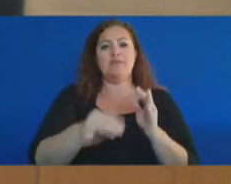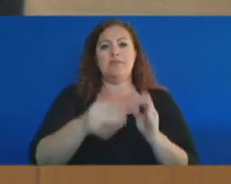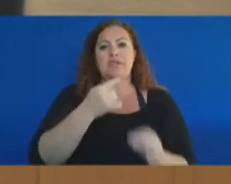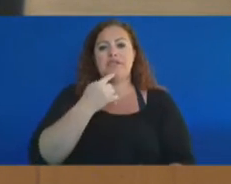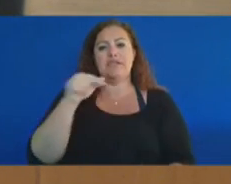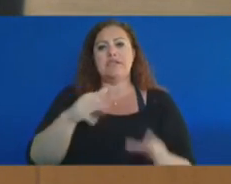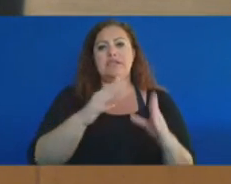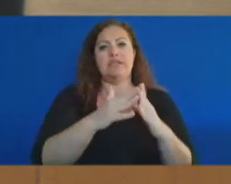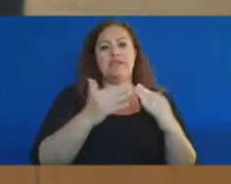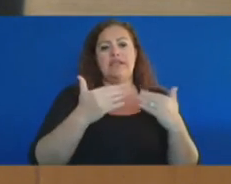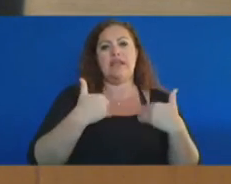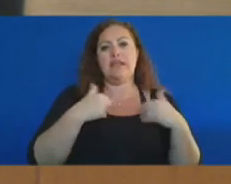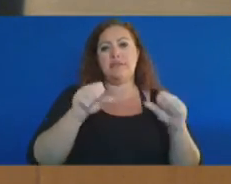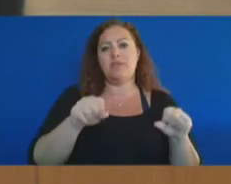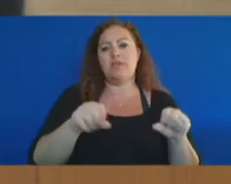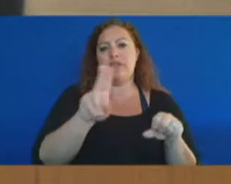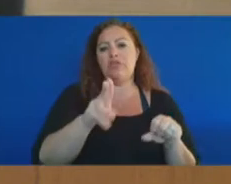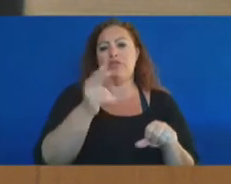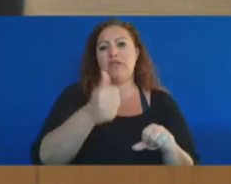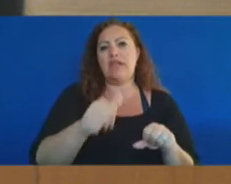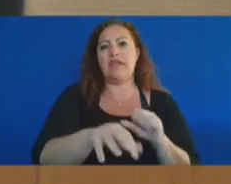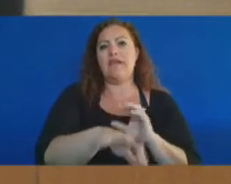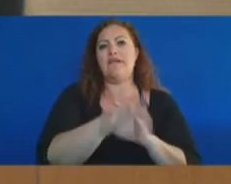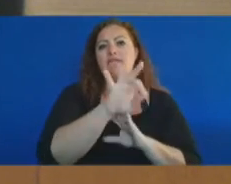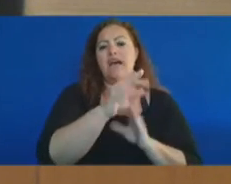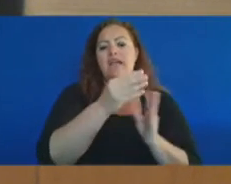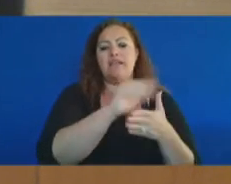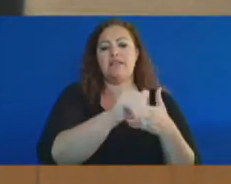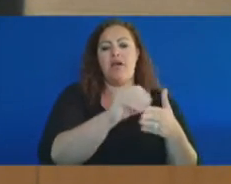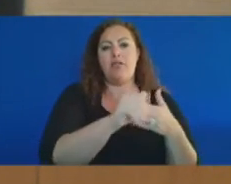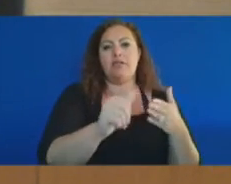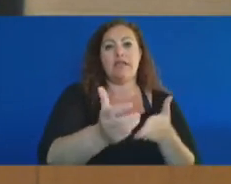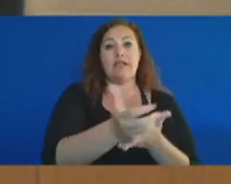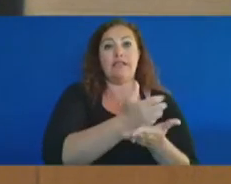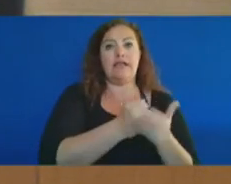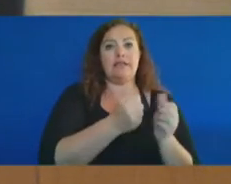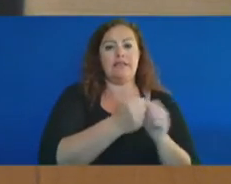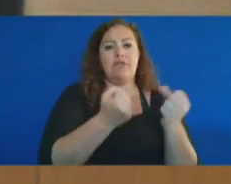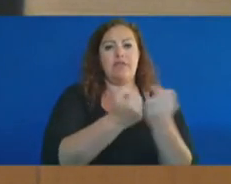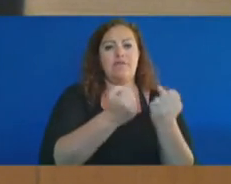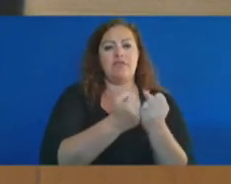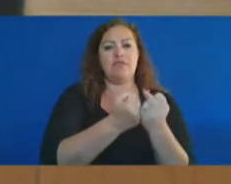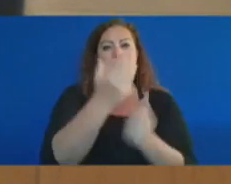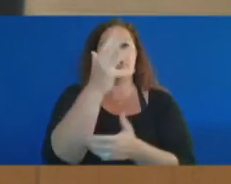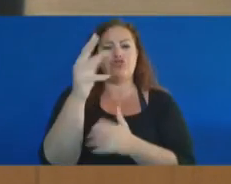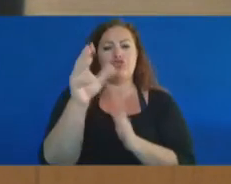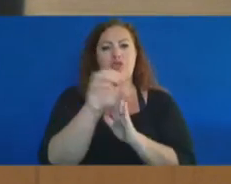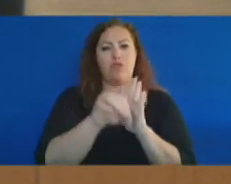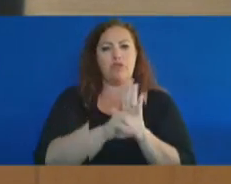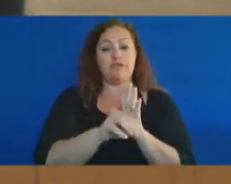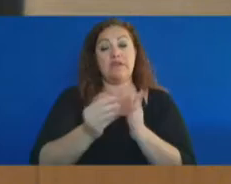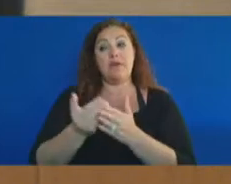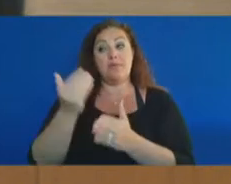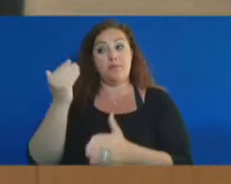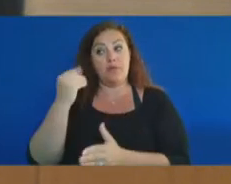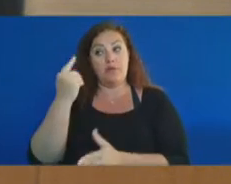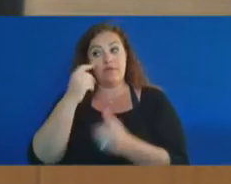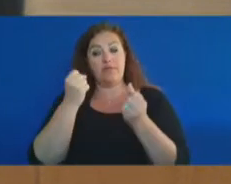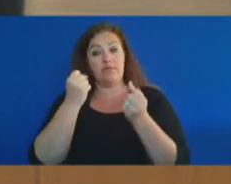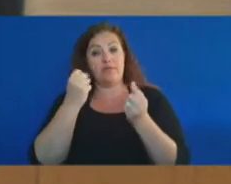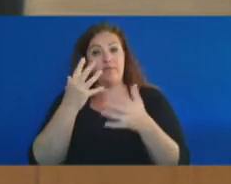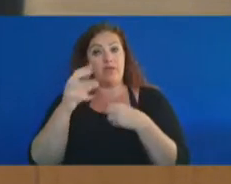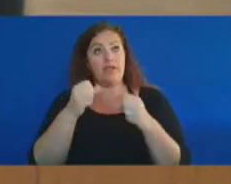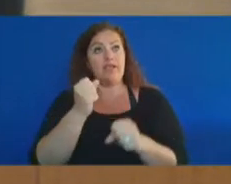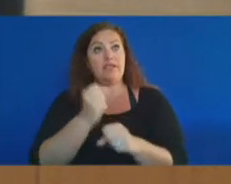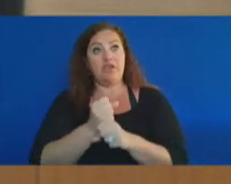has the ability to to use any fine dollars collected through the enforcement of the tree ordinance previously for many years